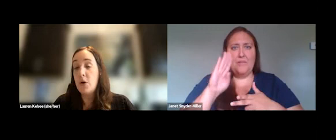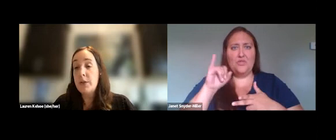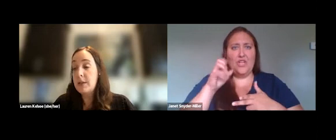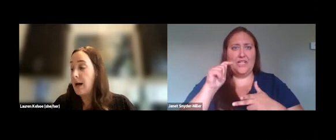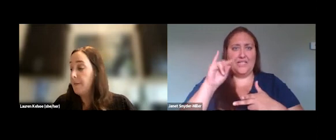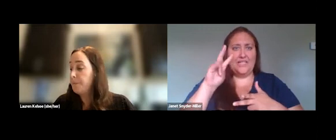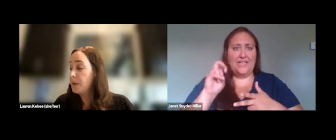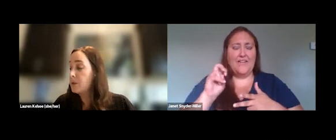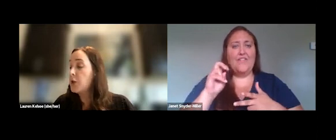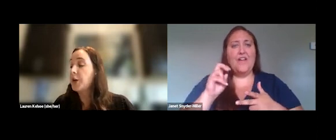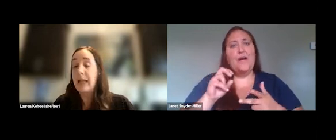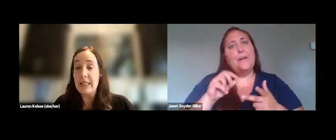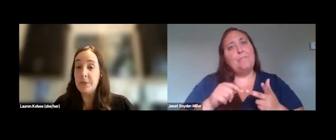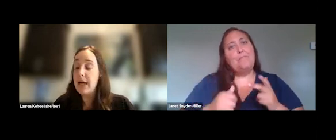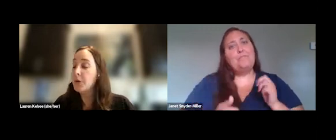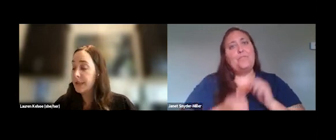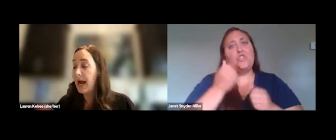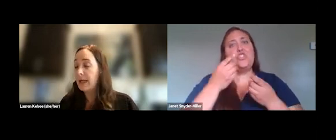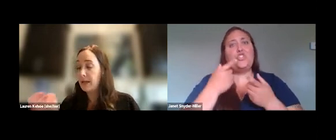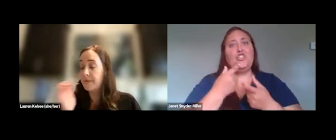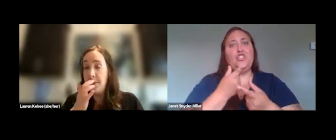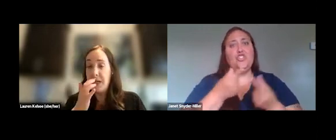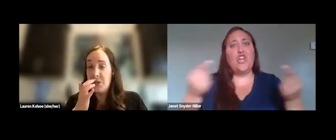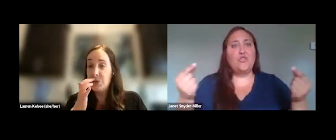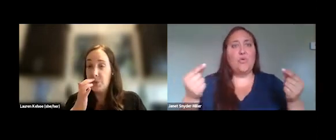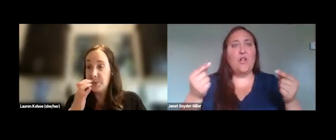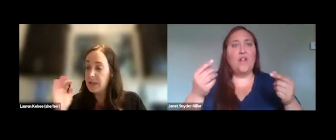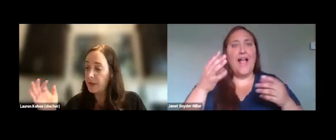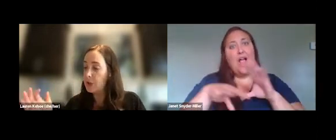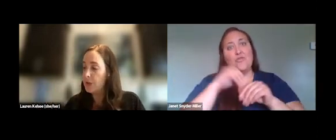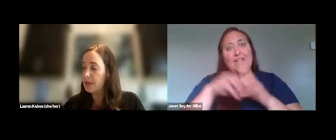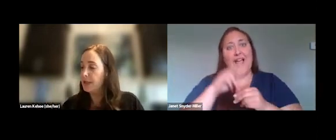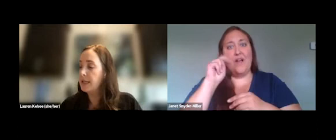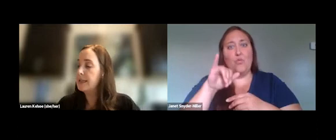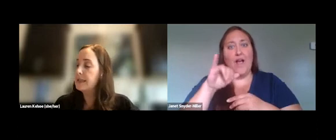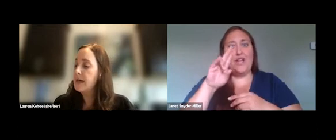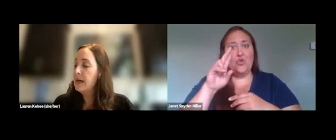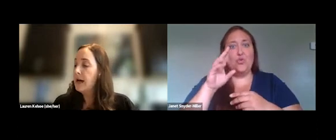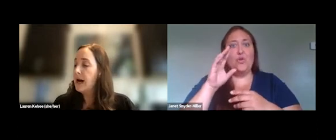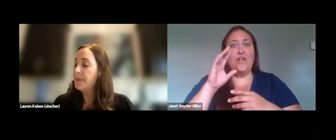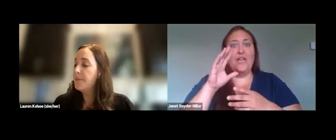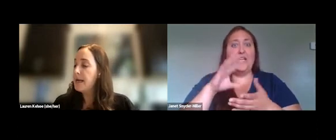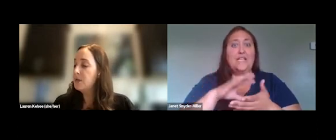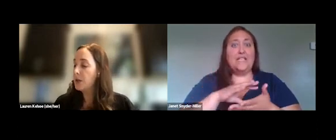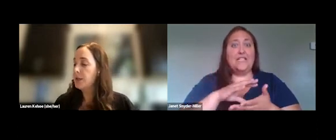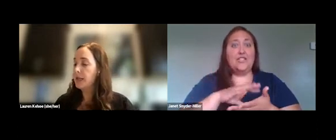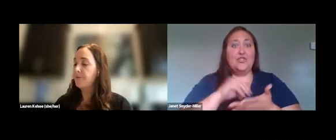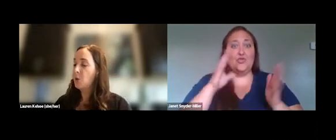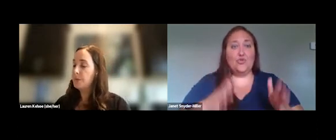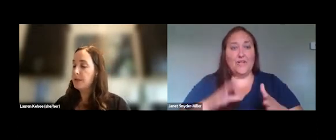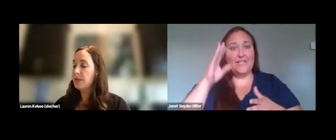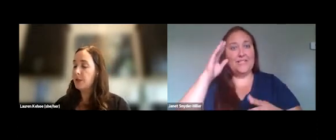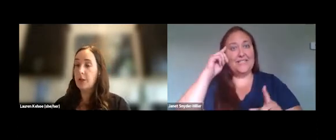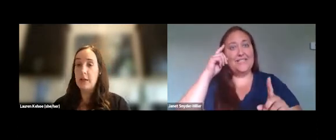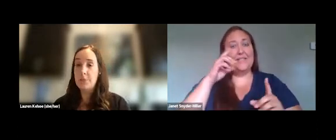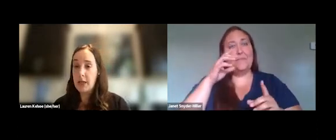findings most generalizable outside of NYU specific student experiences. The main questions that